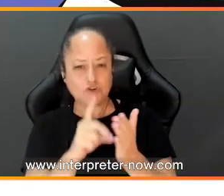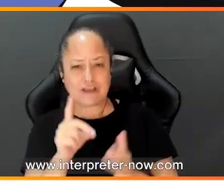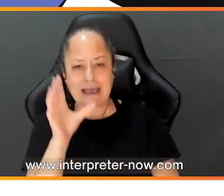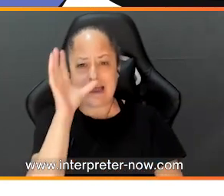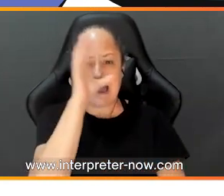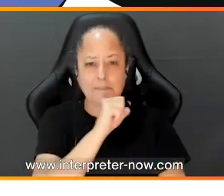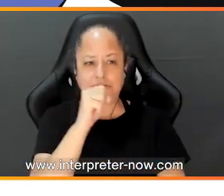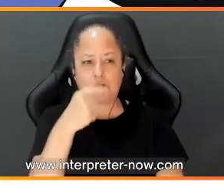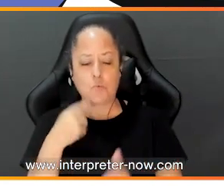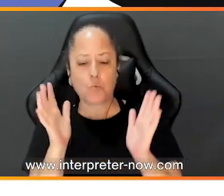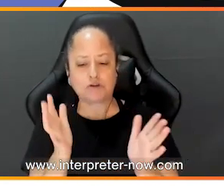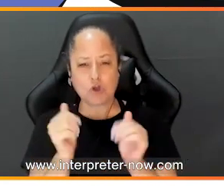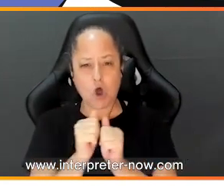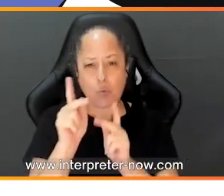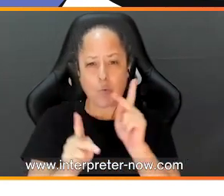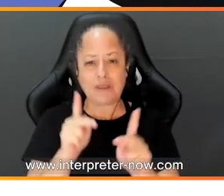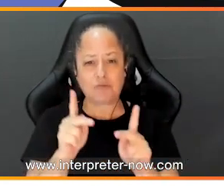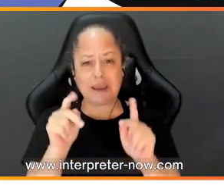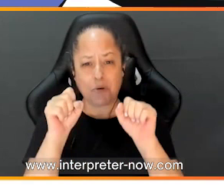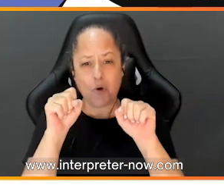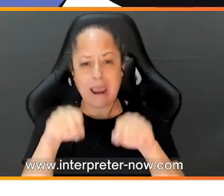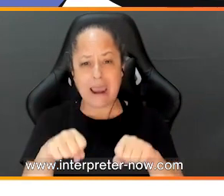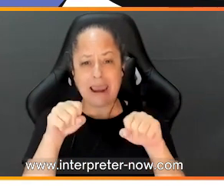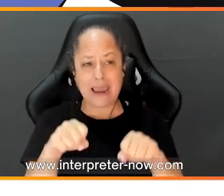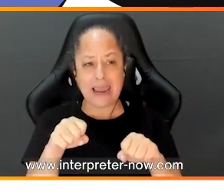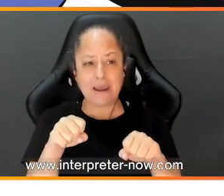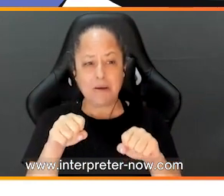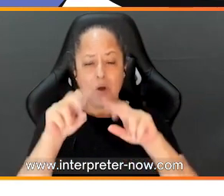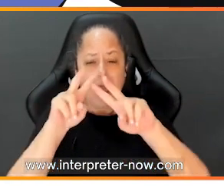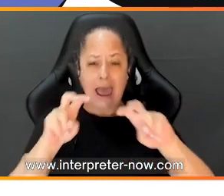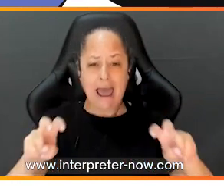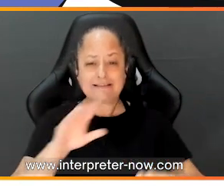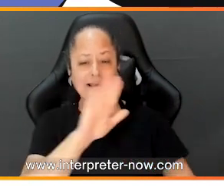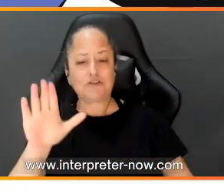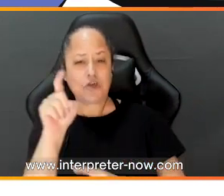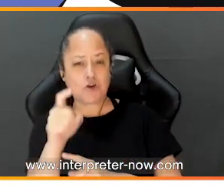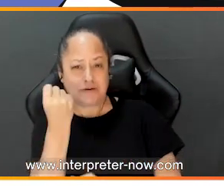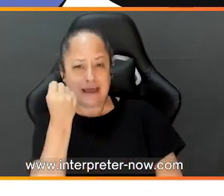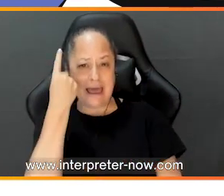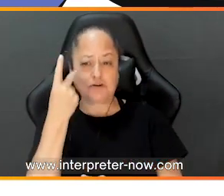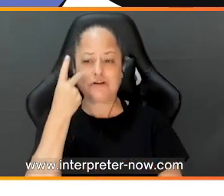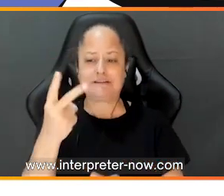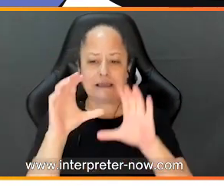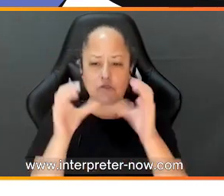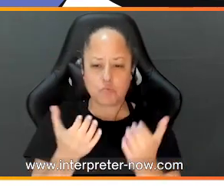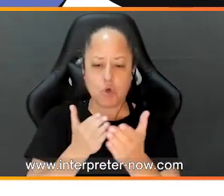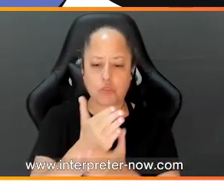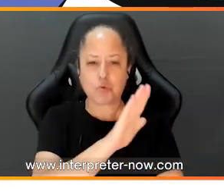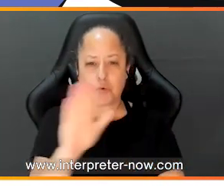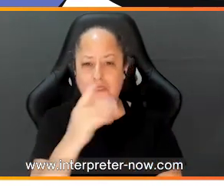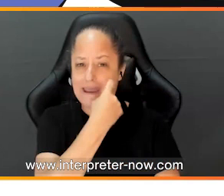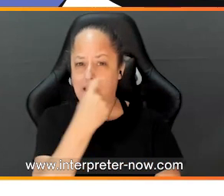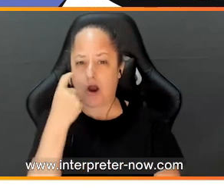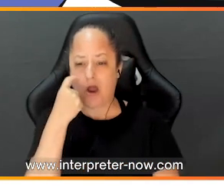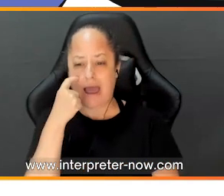unconscious level, where we actually have to actively and very intentionally remove ourselves and figure out